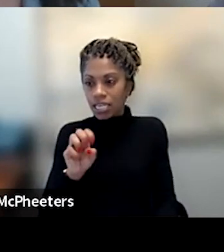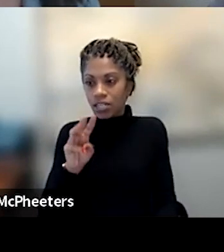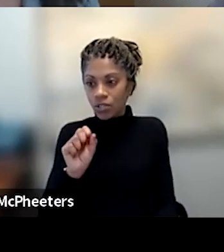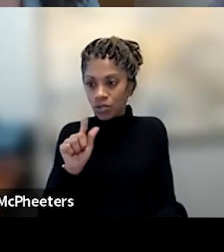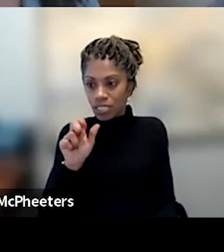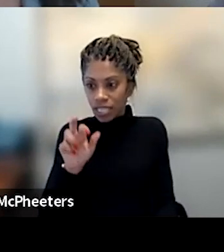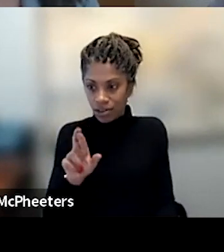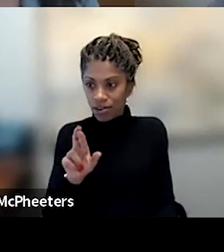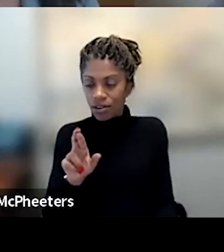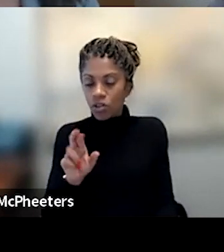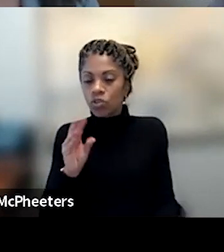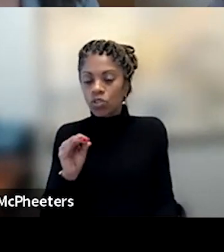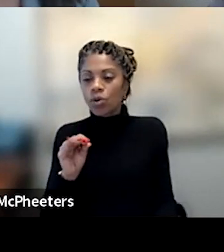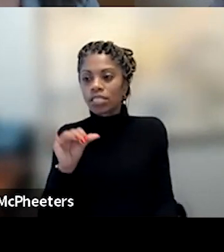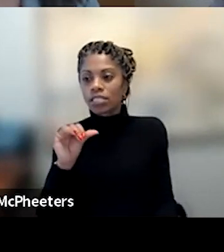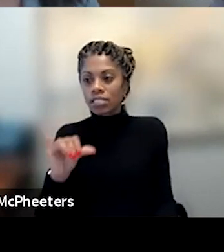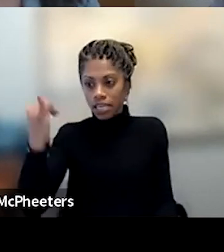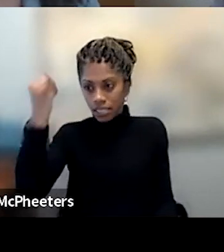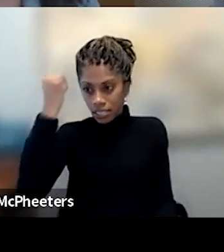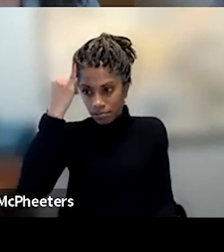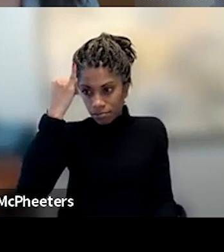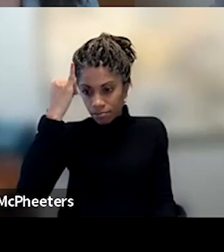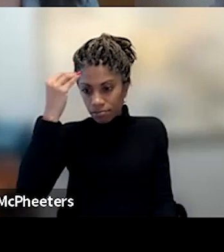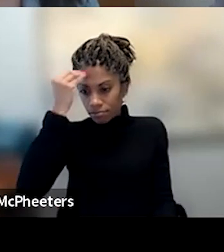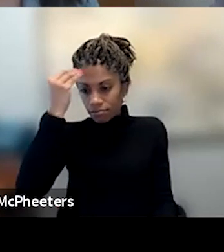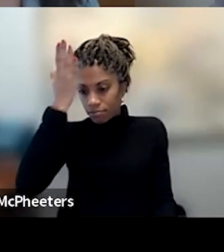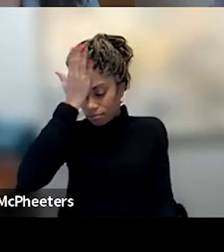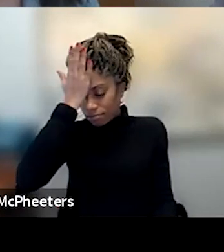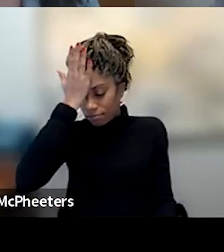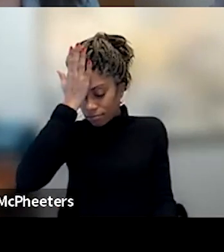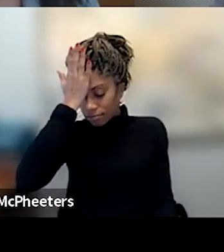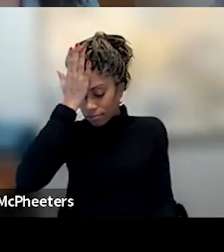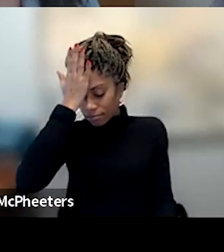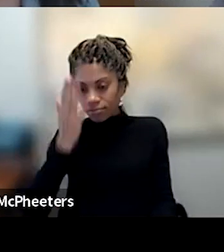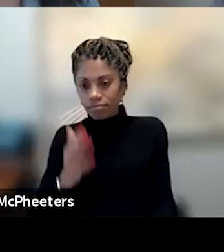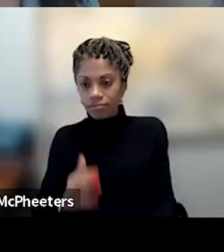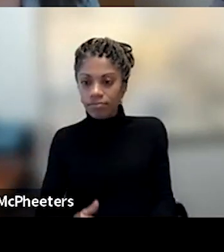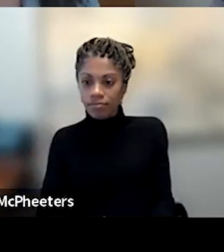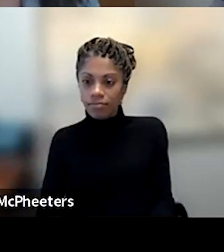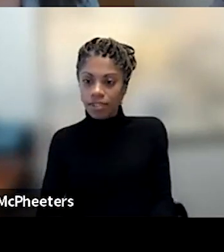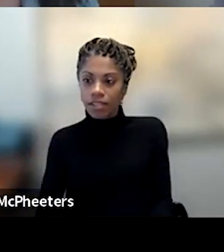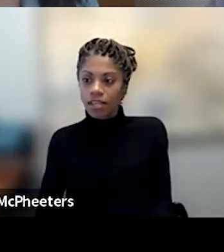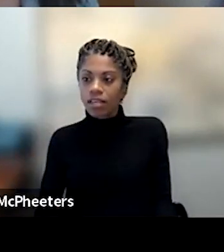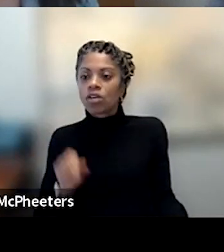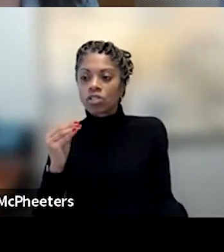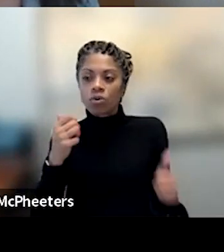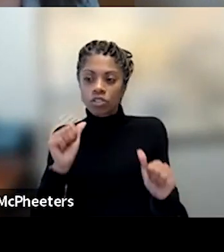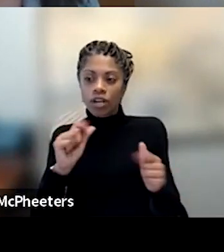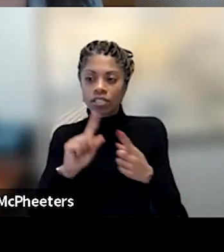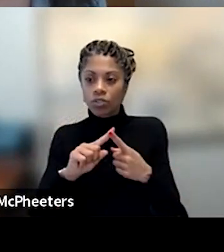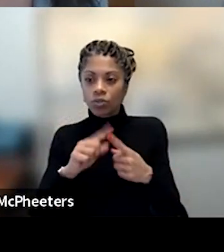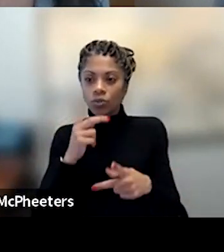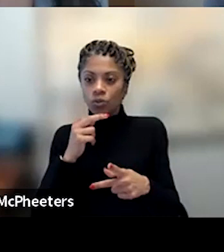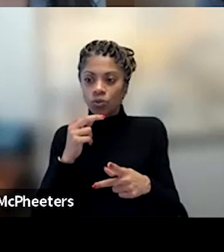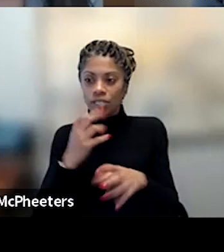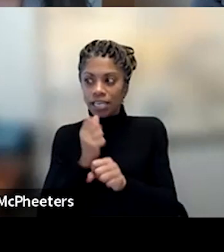just sitting on someone's desk. So we're trying to get people into the muscle of actually using it. Totally. So